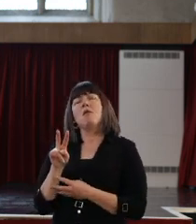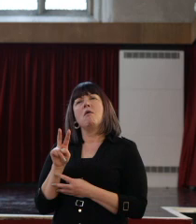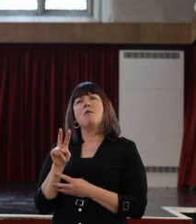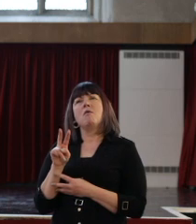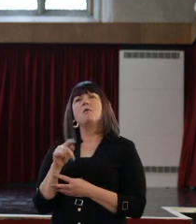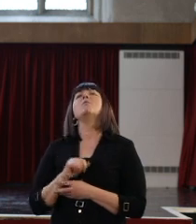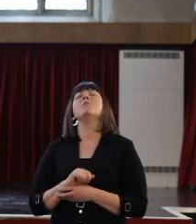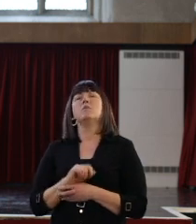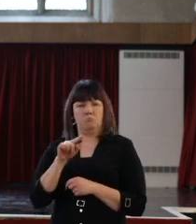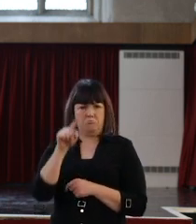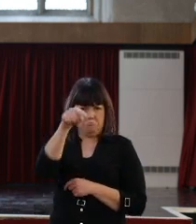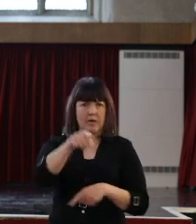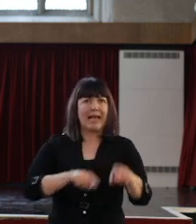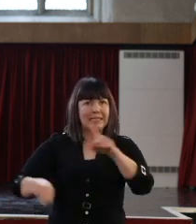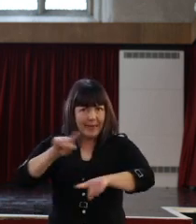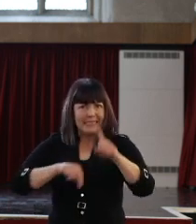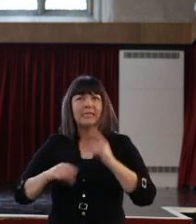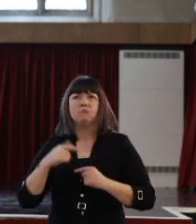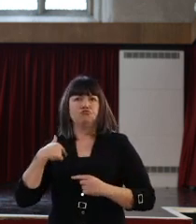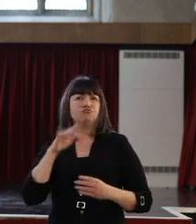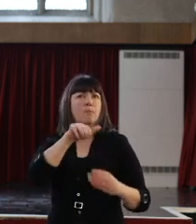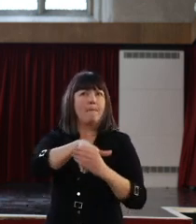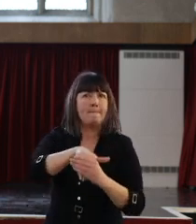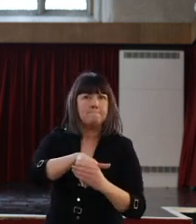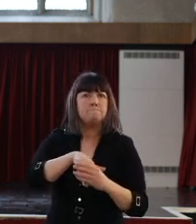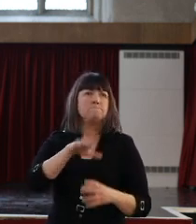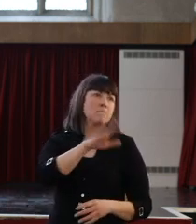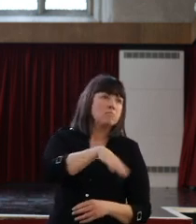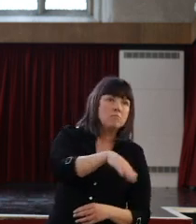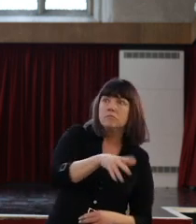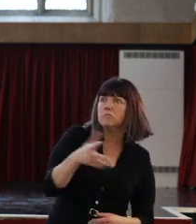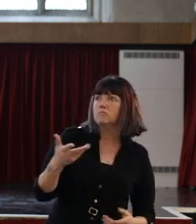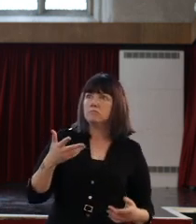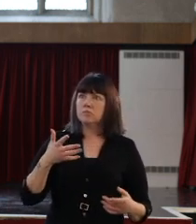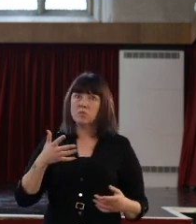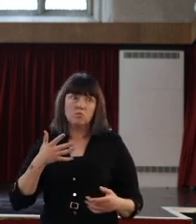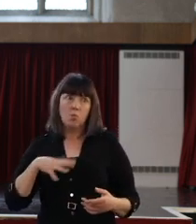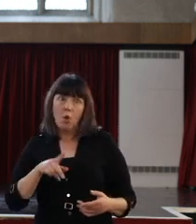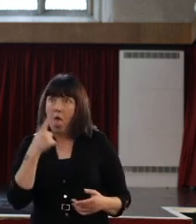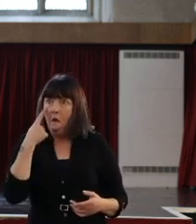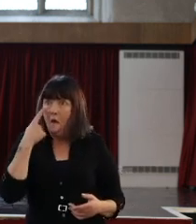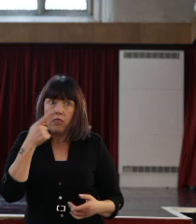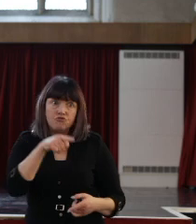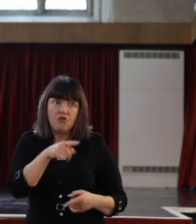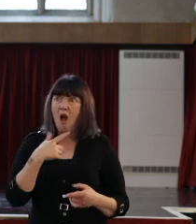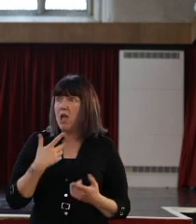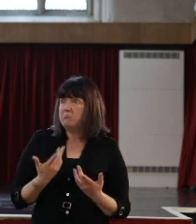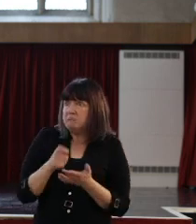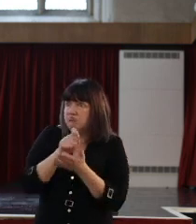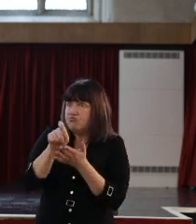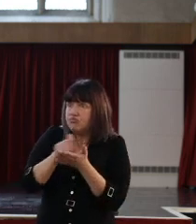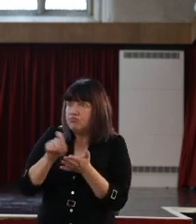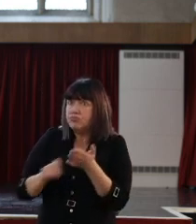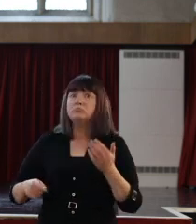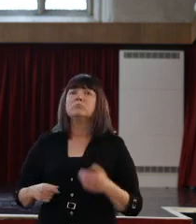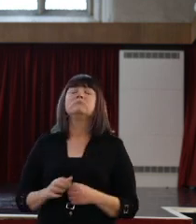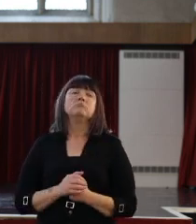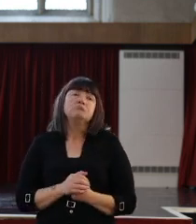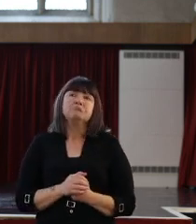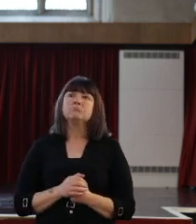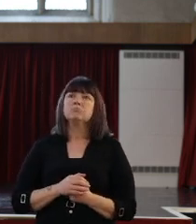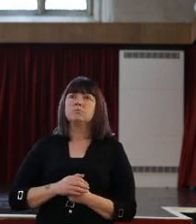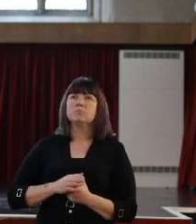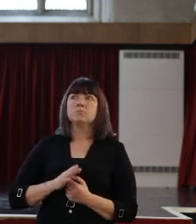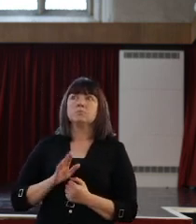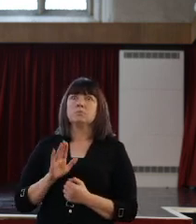meeting, and they asked if anyone fancied writing a piece of pub theatre. And I'd never written anything before, but I stuck my hand in the air. And at